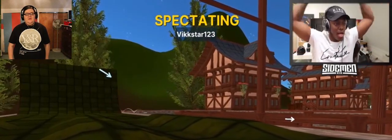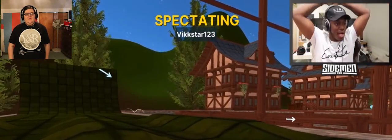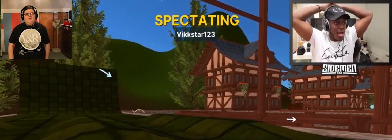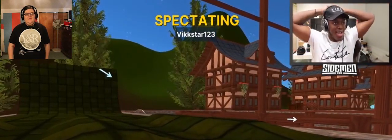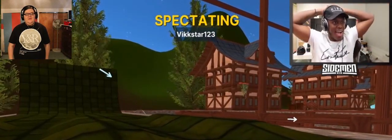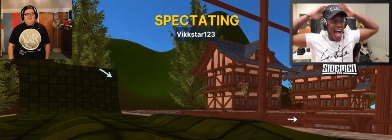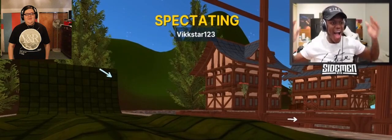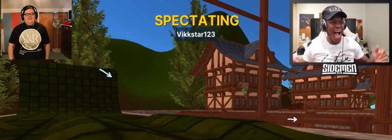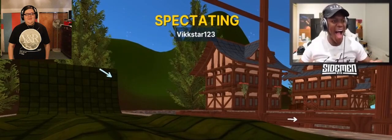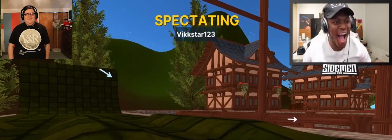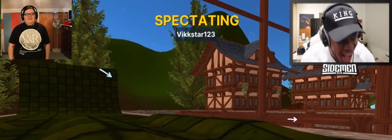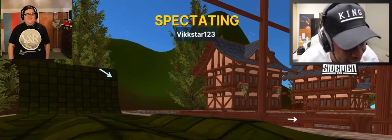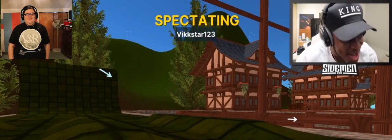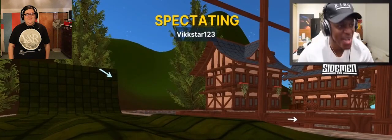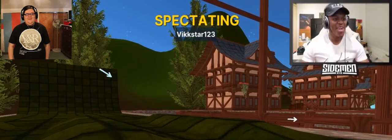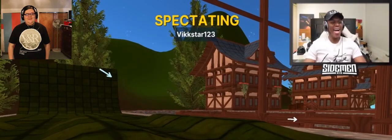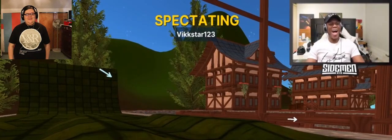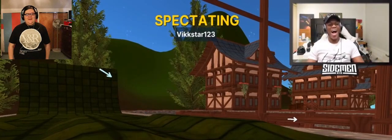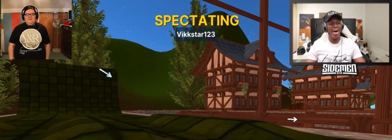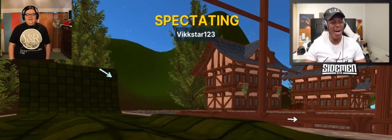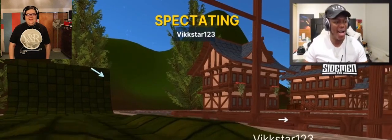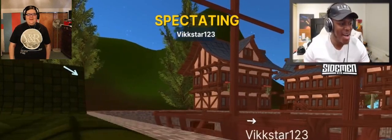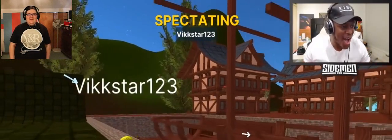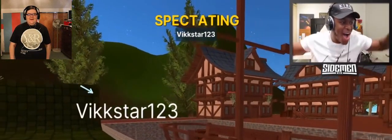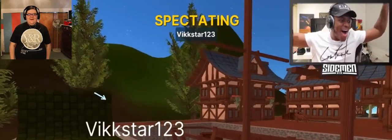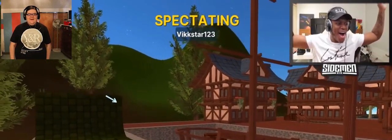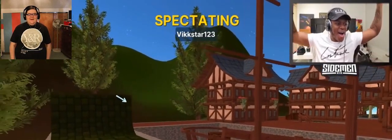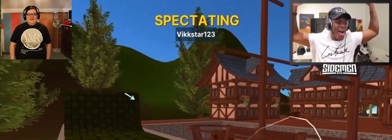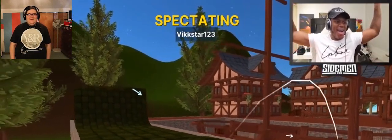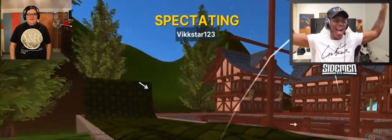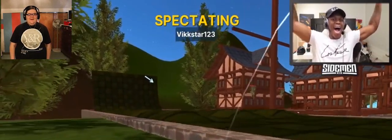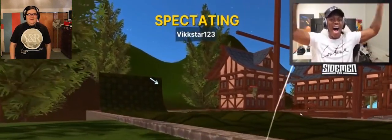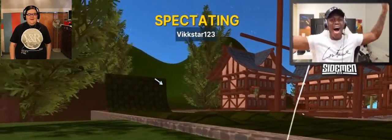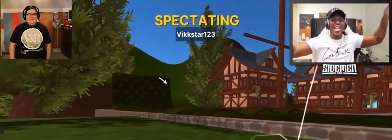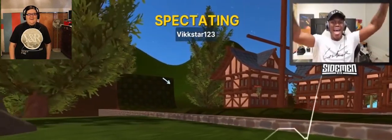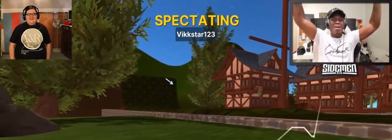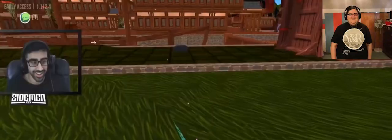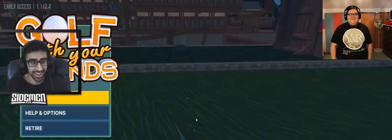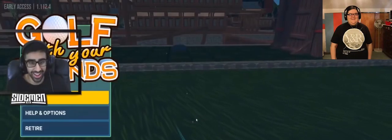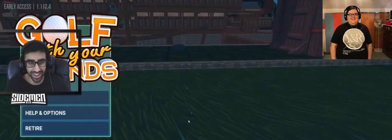Oh, you have. Toby, straight shot.